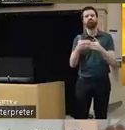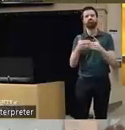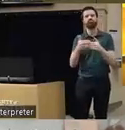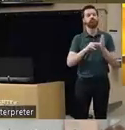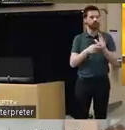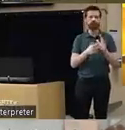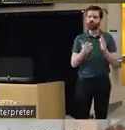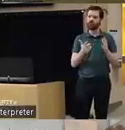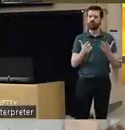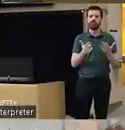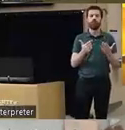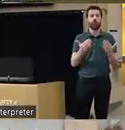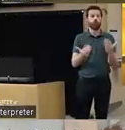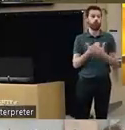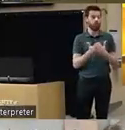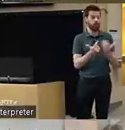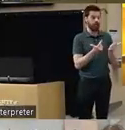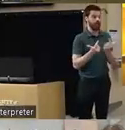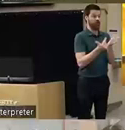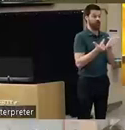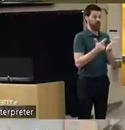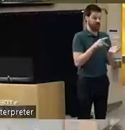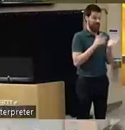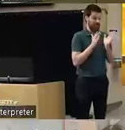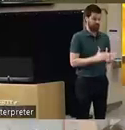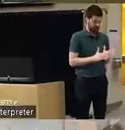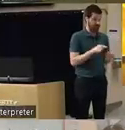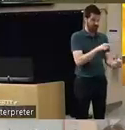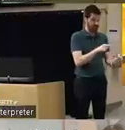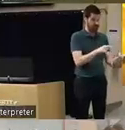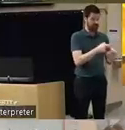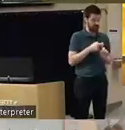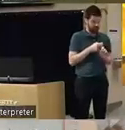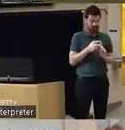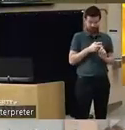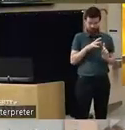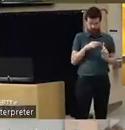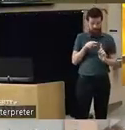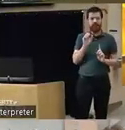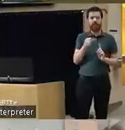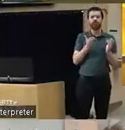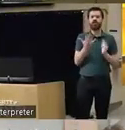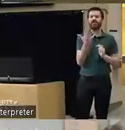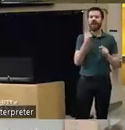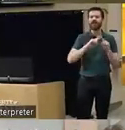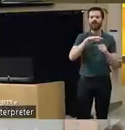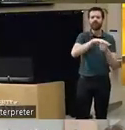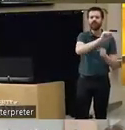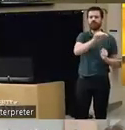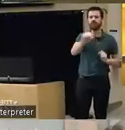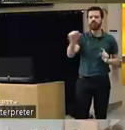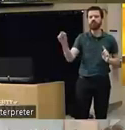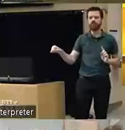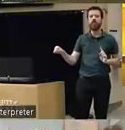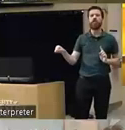a newly recruited psychiatrist to cover five different practices across a large region. And in this way, a